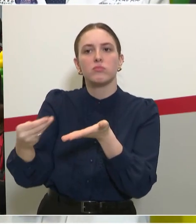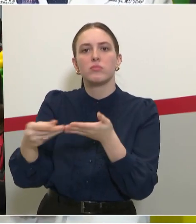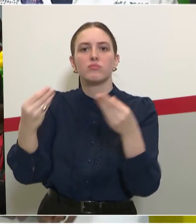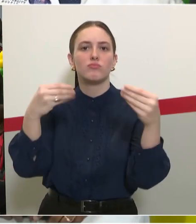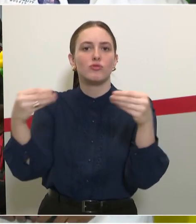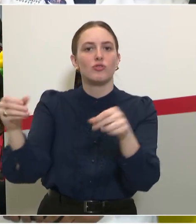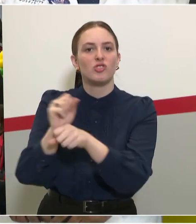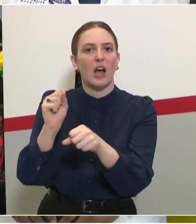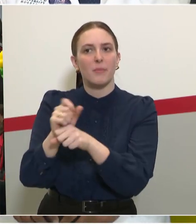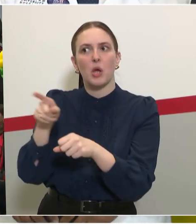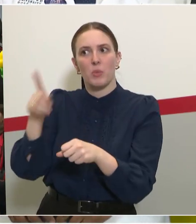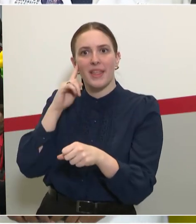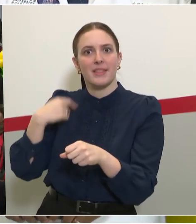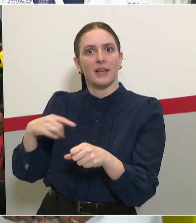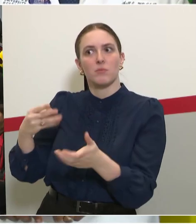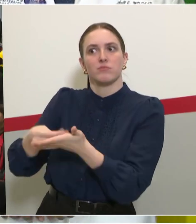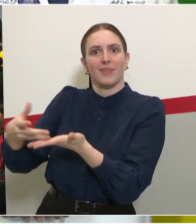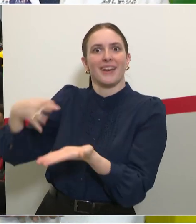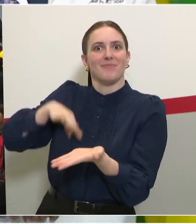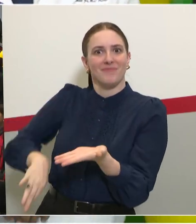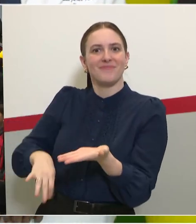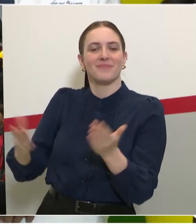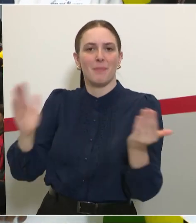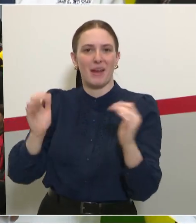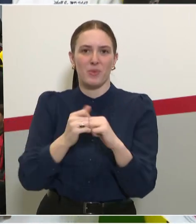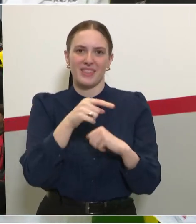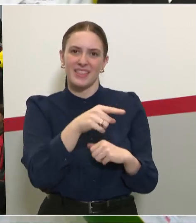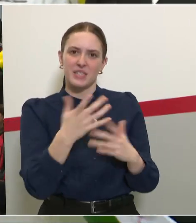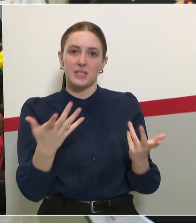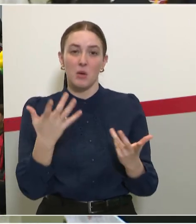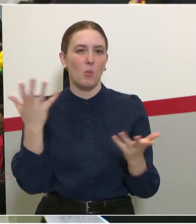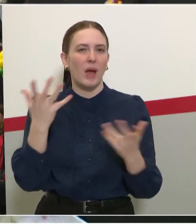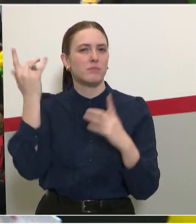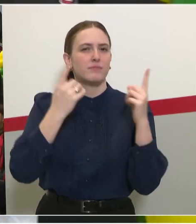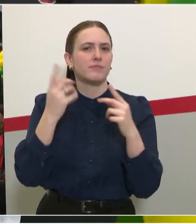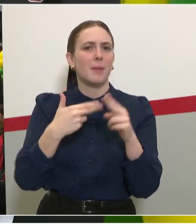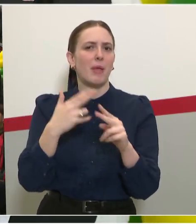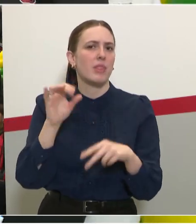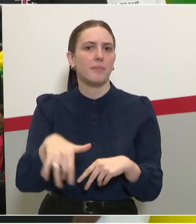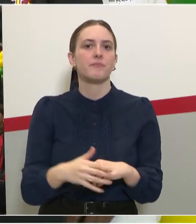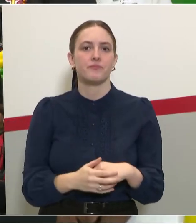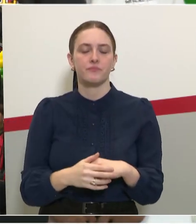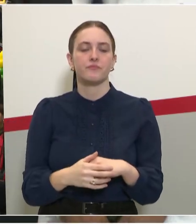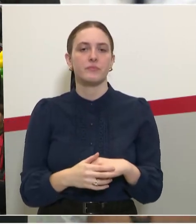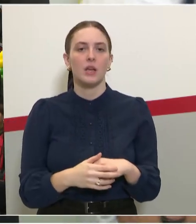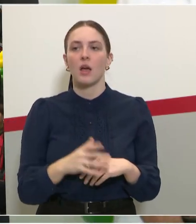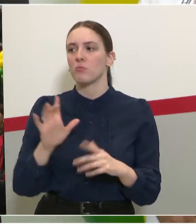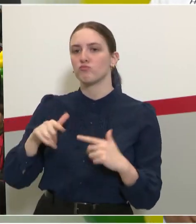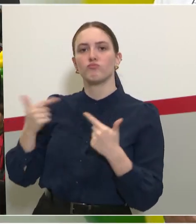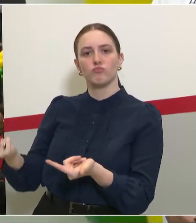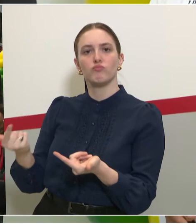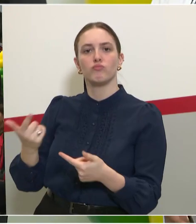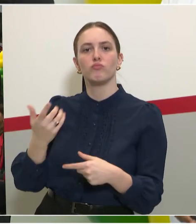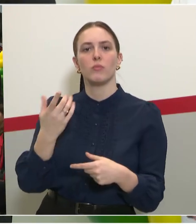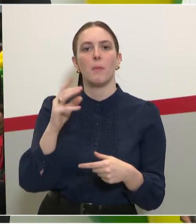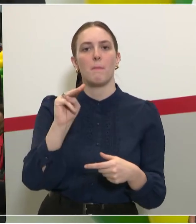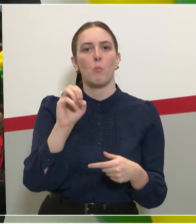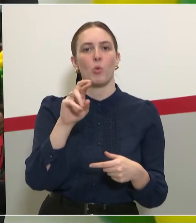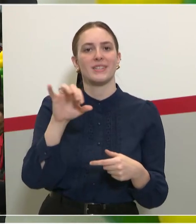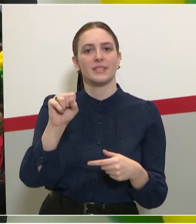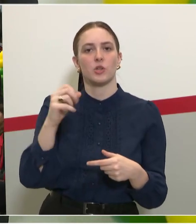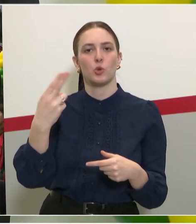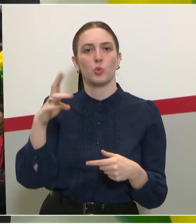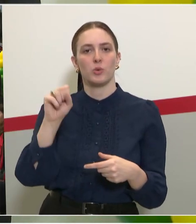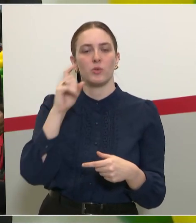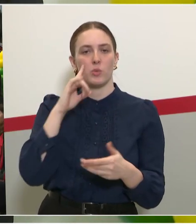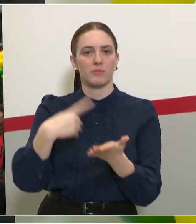more lucrative? Let me ask Dr. Morris Hughes to talk about compensation. Sure. So this year,